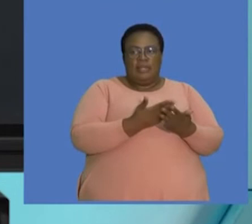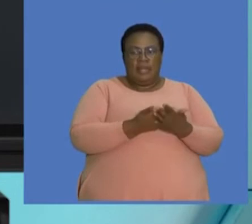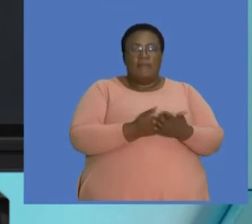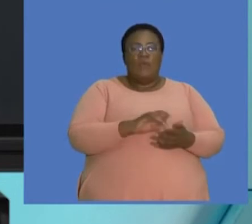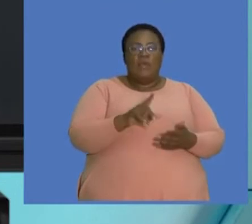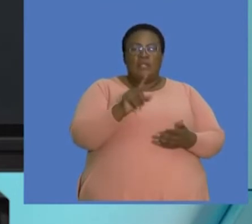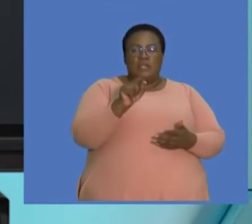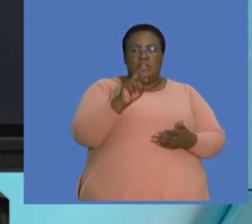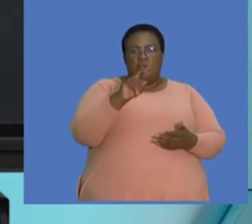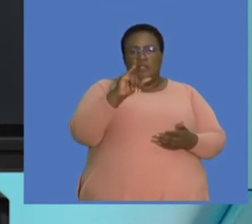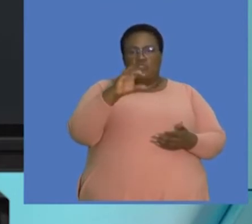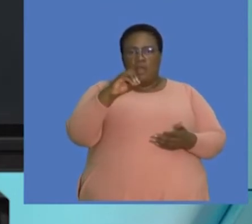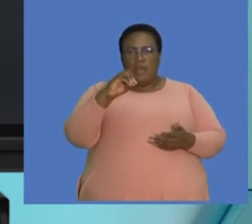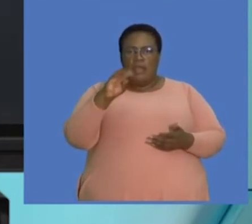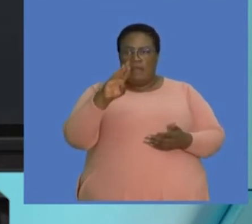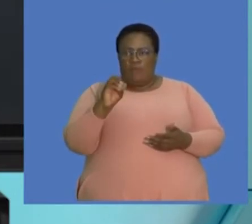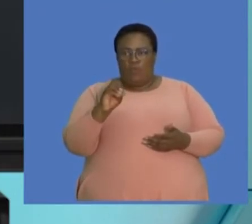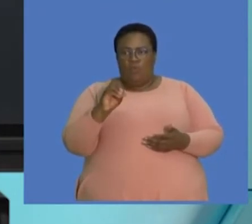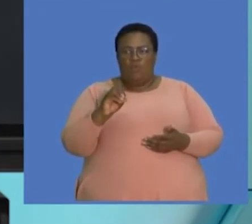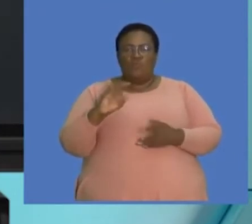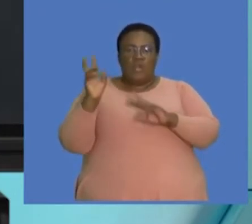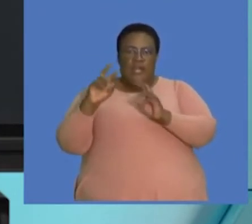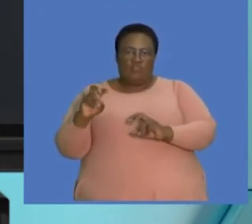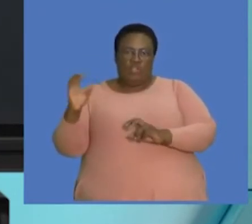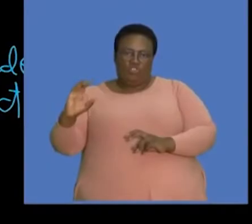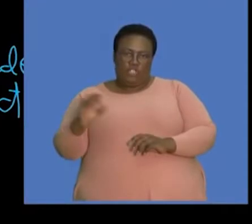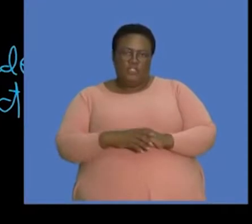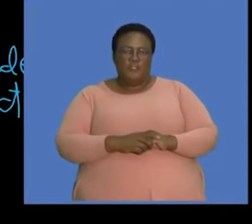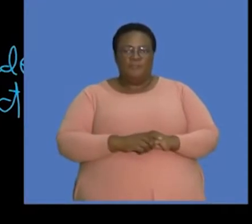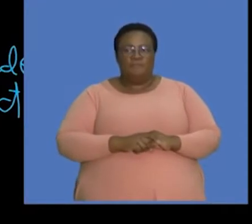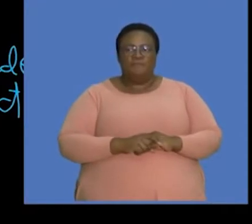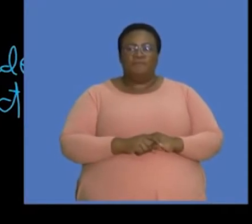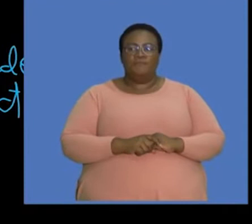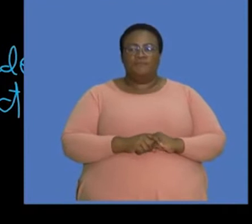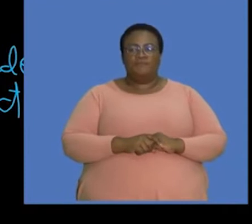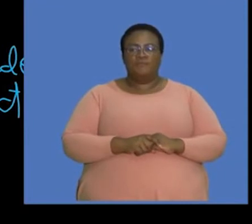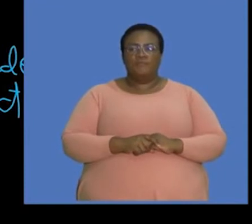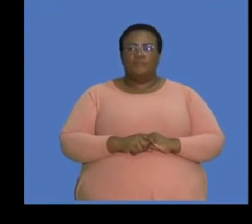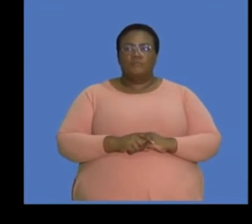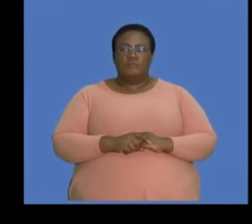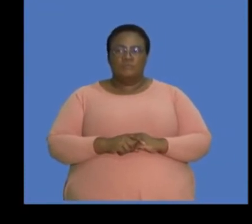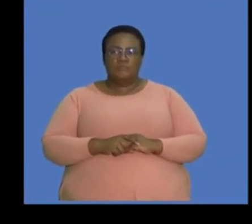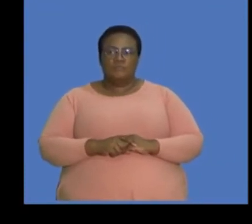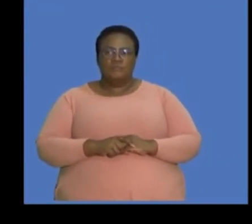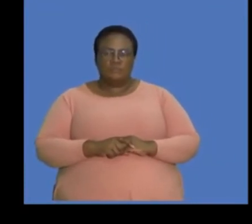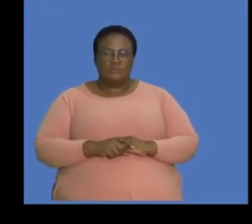being triboelectrically charged. So that's the gist of what exactly we mean by that, right? And